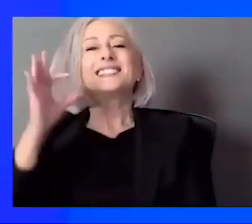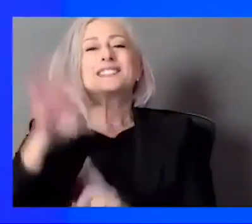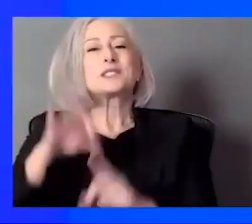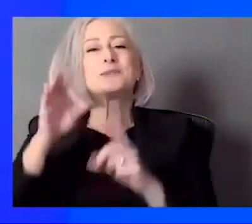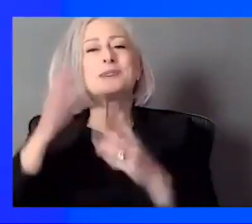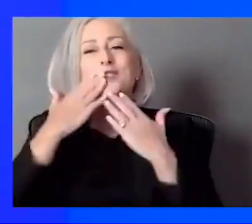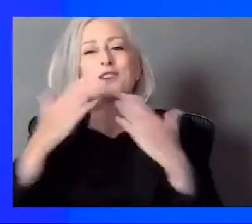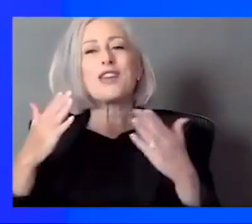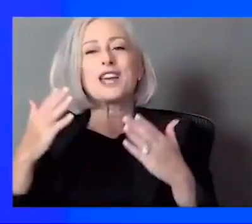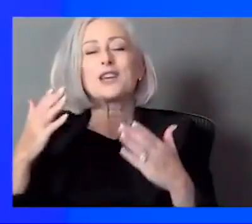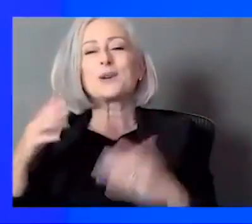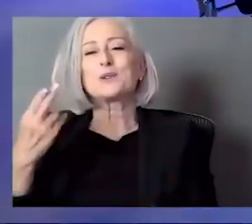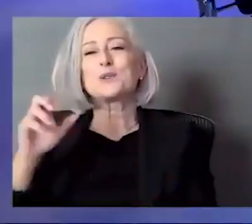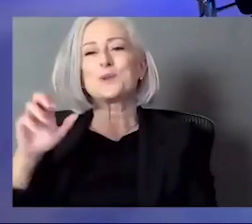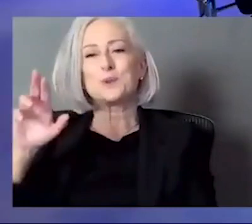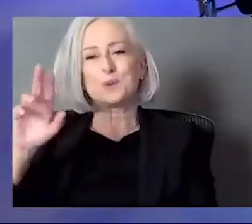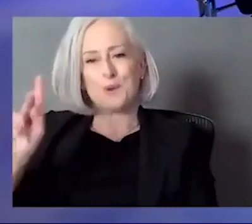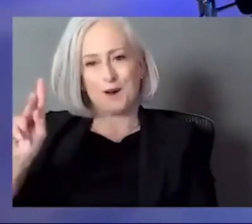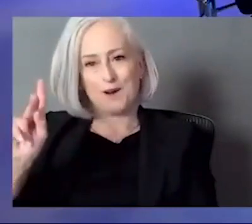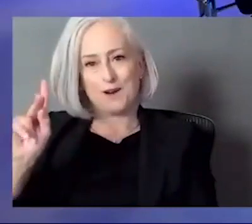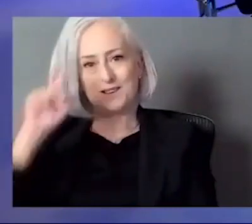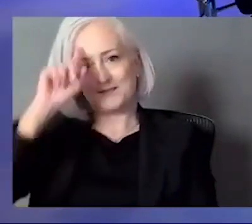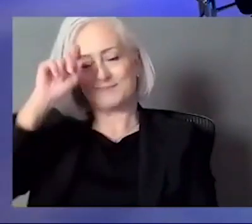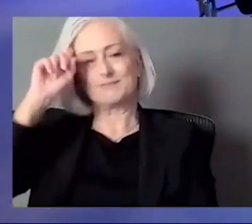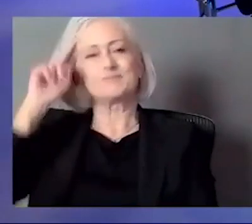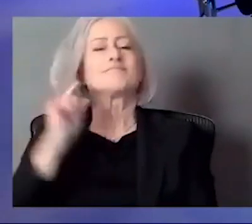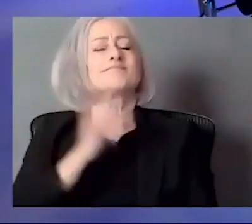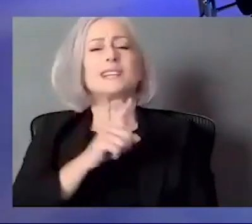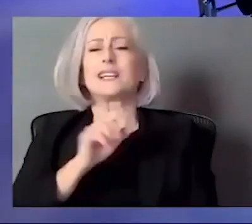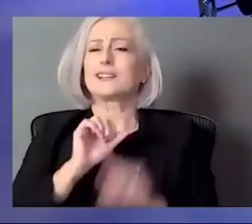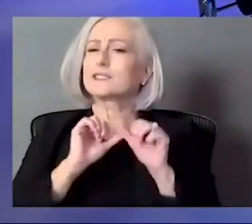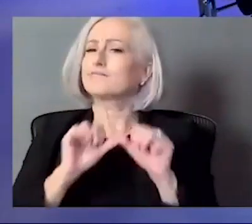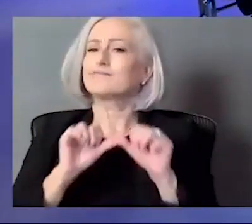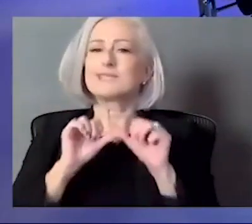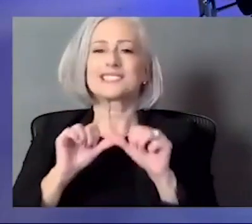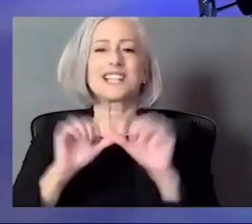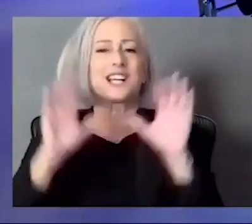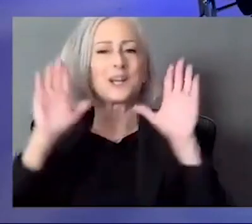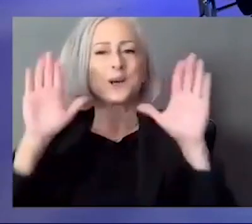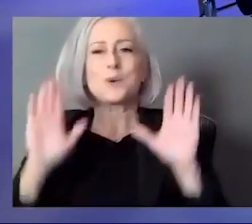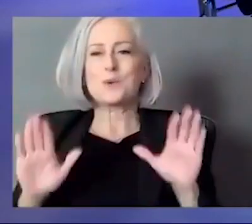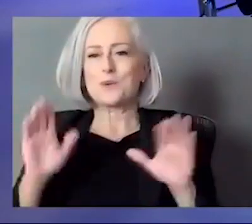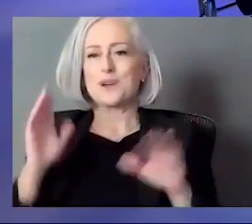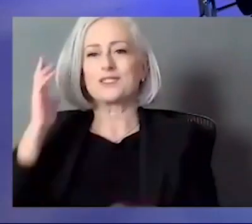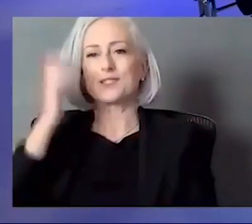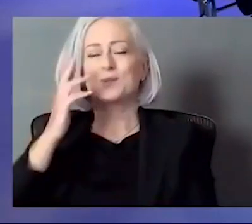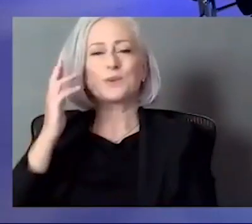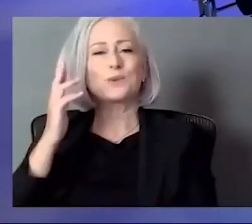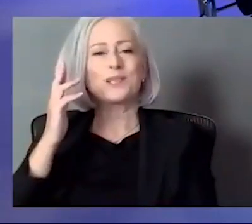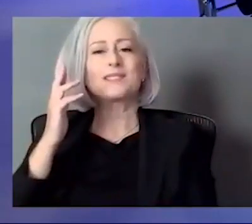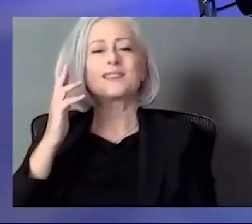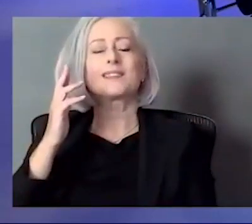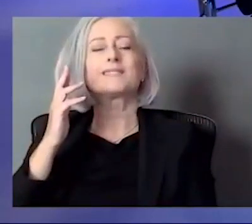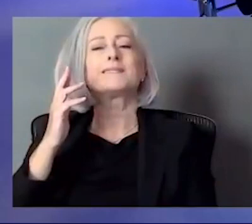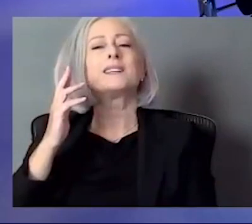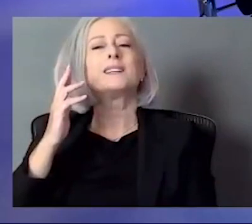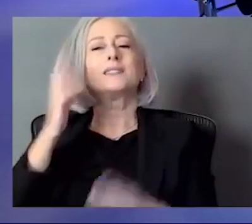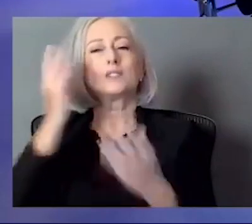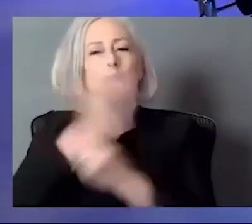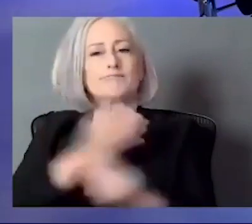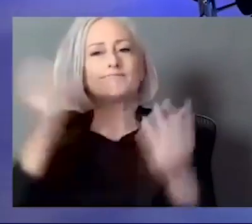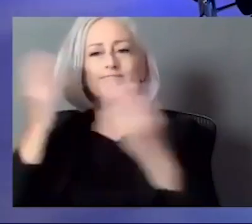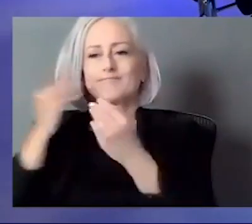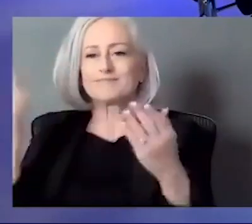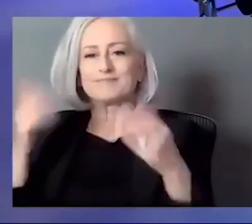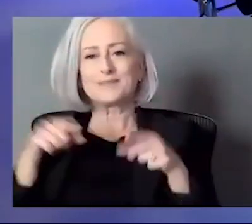Hawk. He has been a steady, terrific, reasoned voice throughout this pandemic, and I can't tell you how much I've appreciated getting